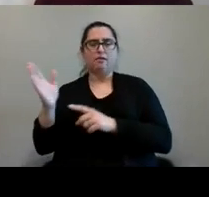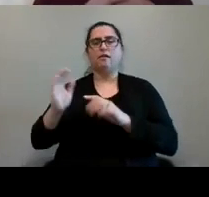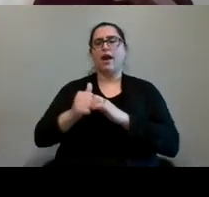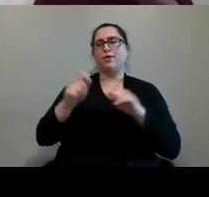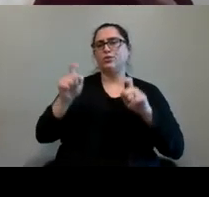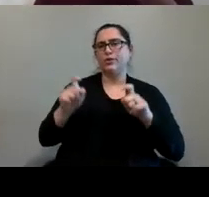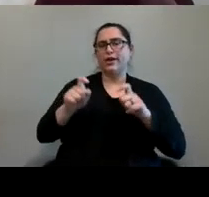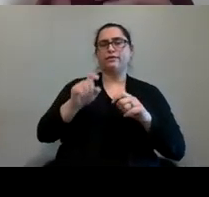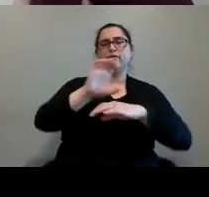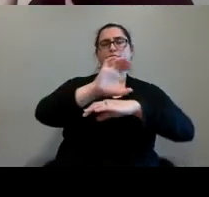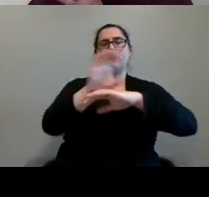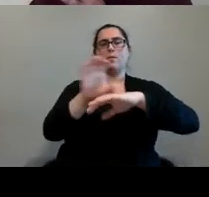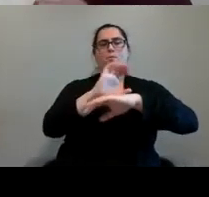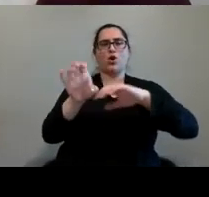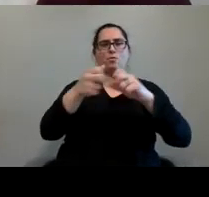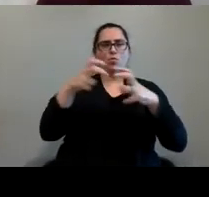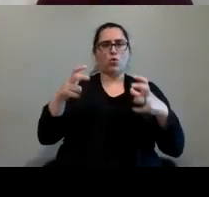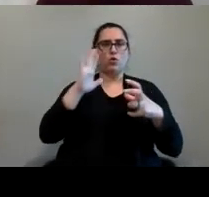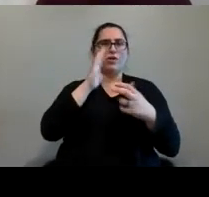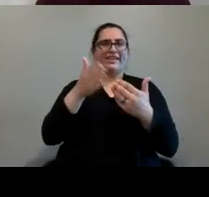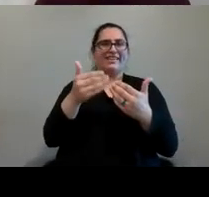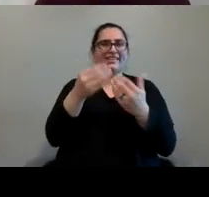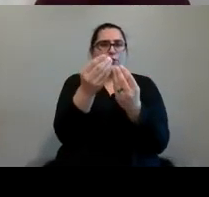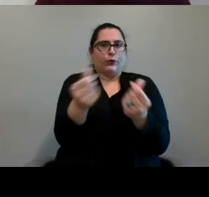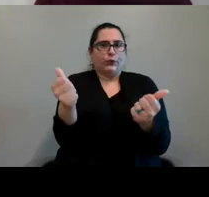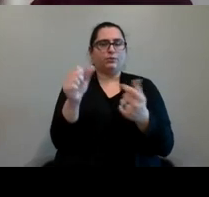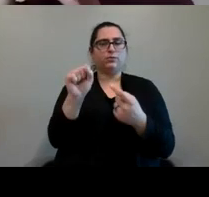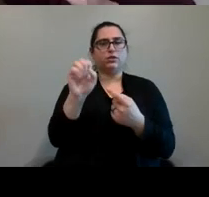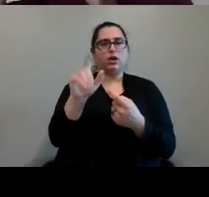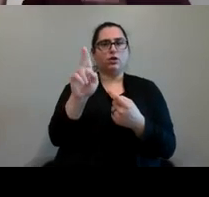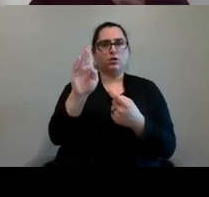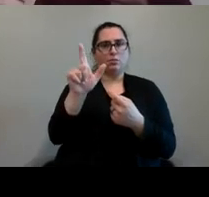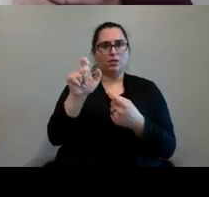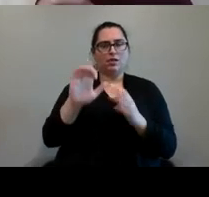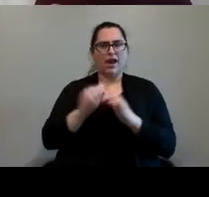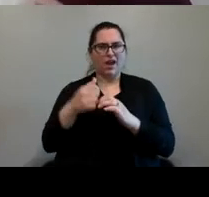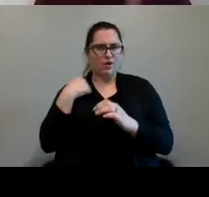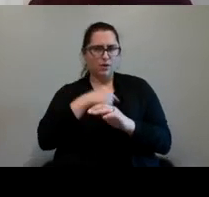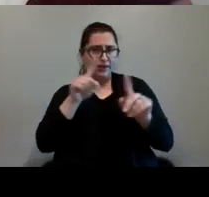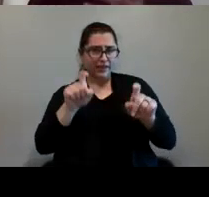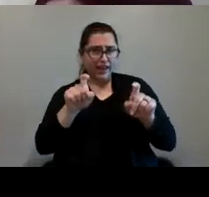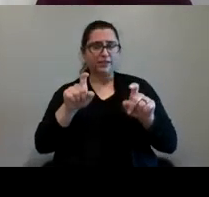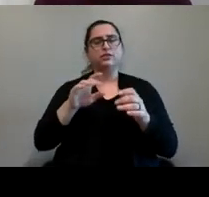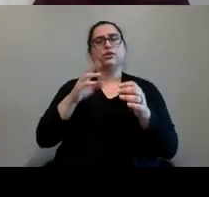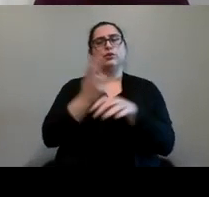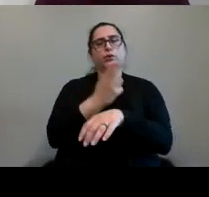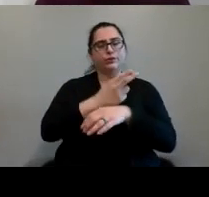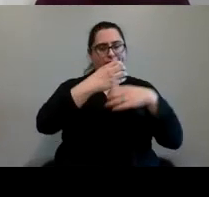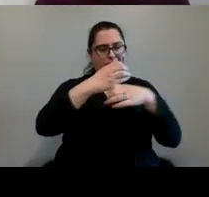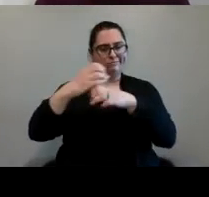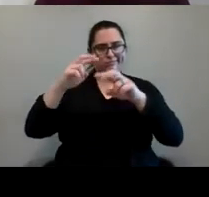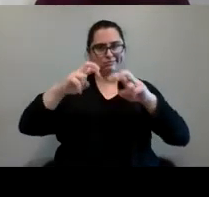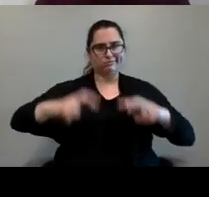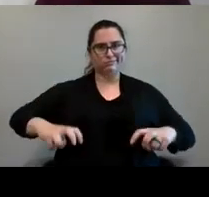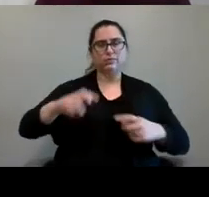proteins via flow cytometry. It's biotinylated soluble membrane proteins, and there's a streptavidin